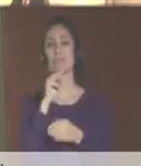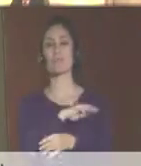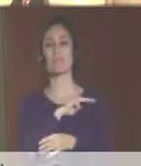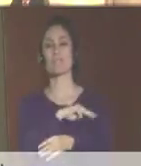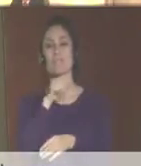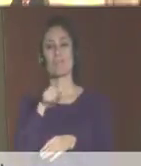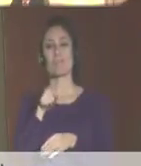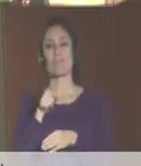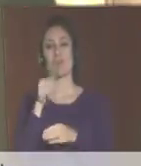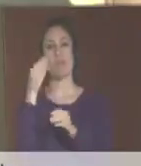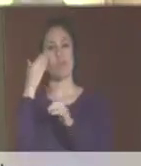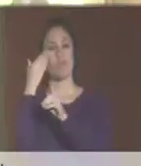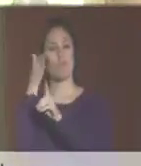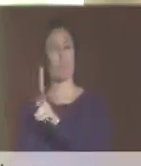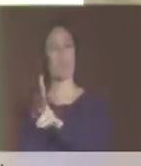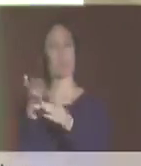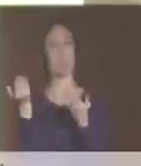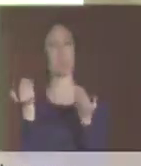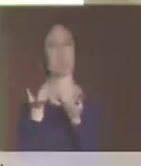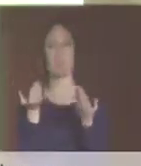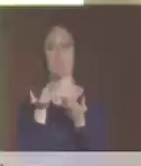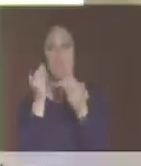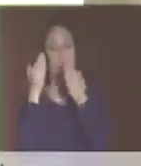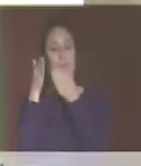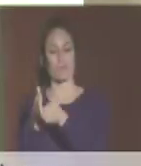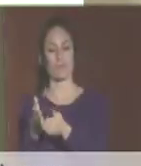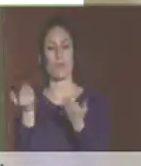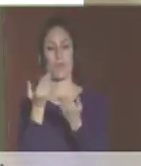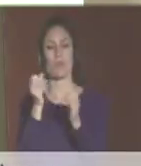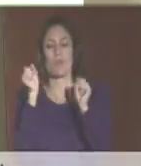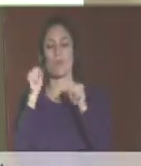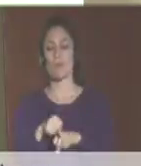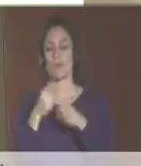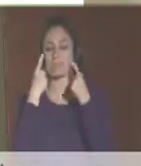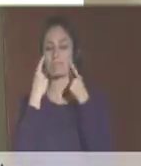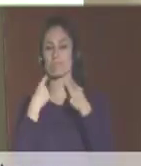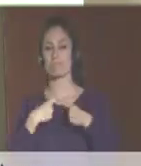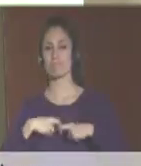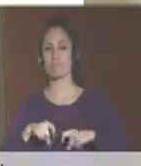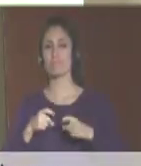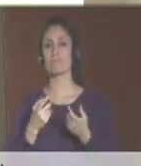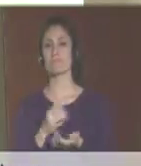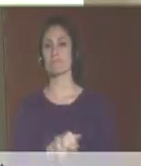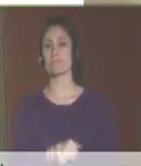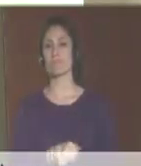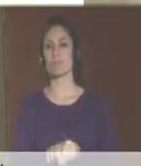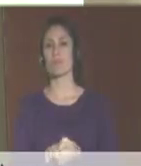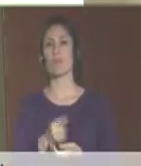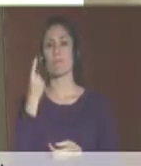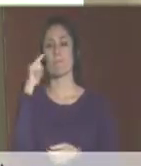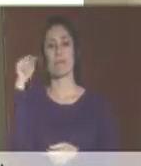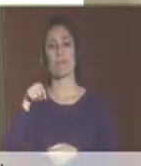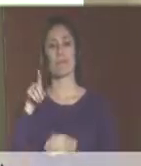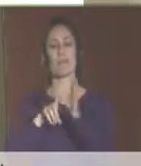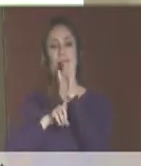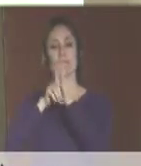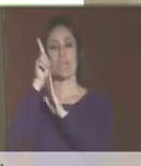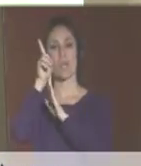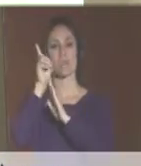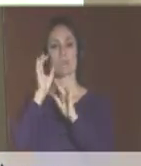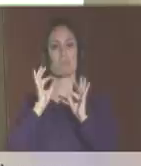and aligning local governments to this approach that has to do not so much with mitigation, but